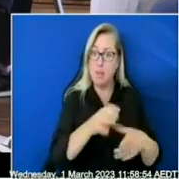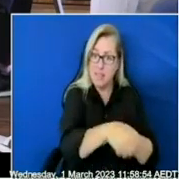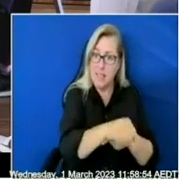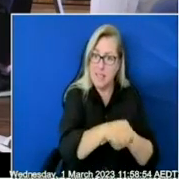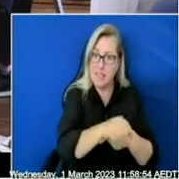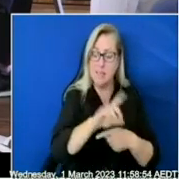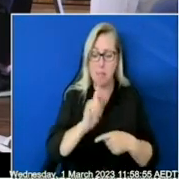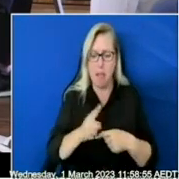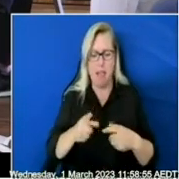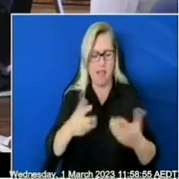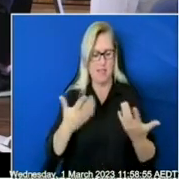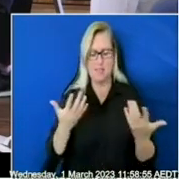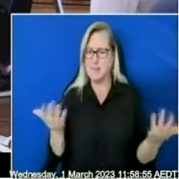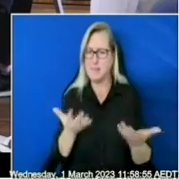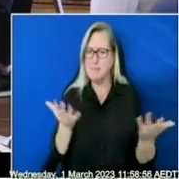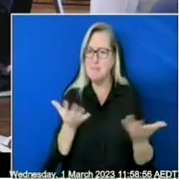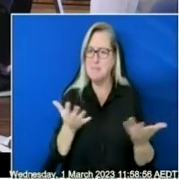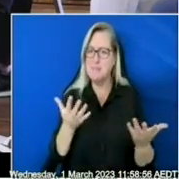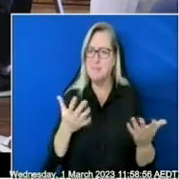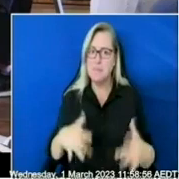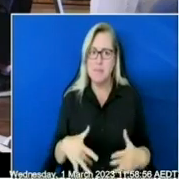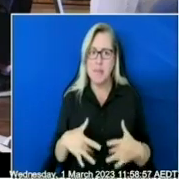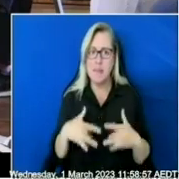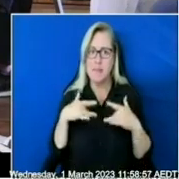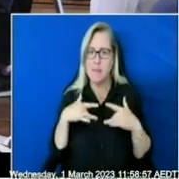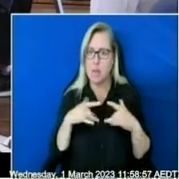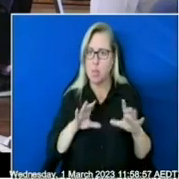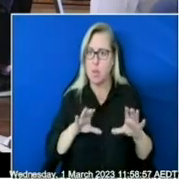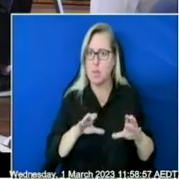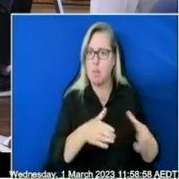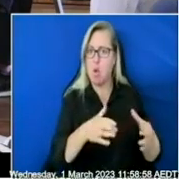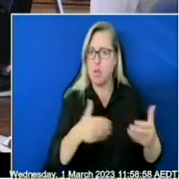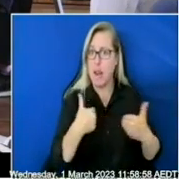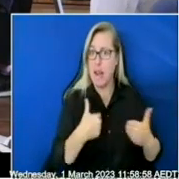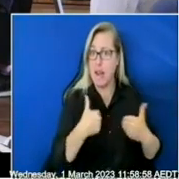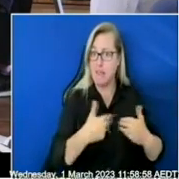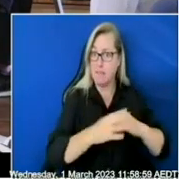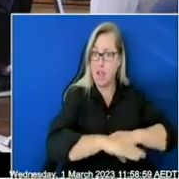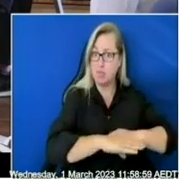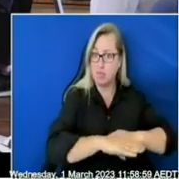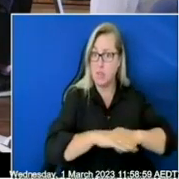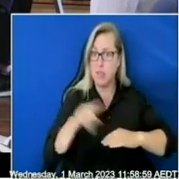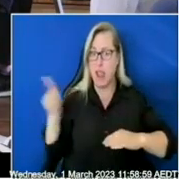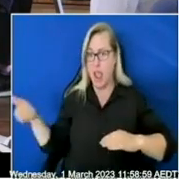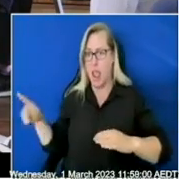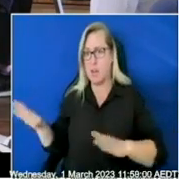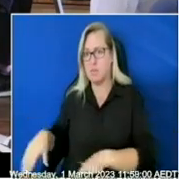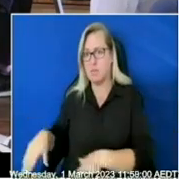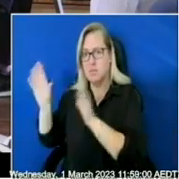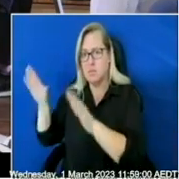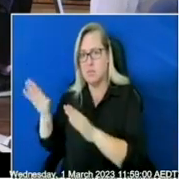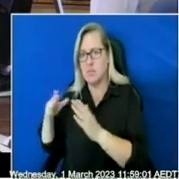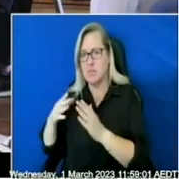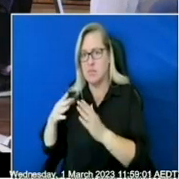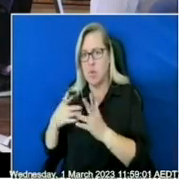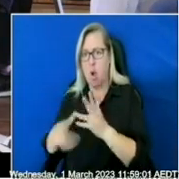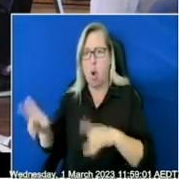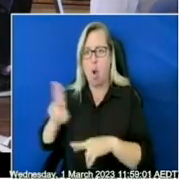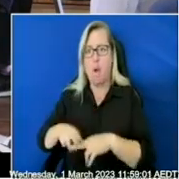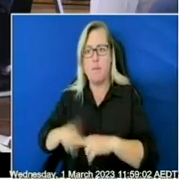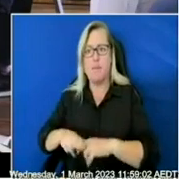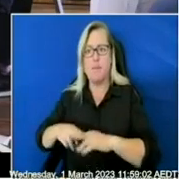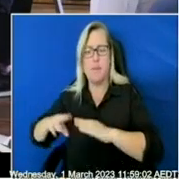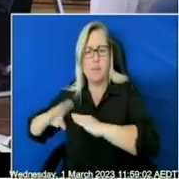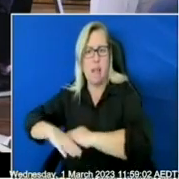with mob that live on country and the ones that live off country. That's the hangover of colonisation as well. That's it. It's not us. How do we separate you all